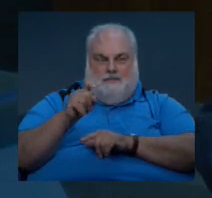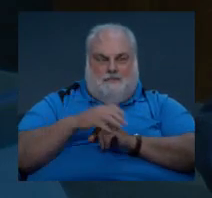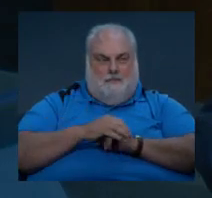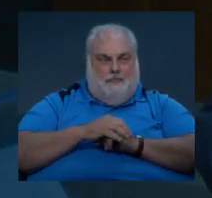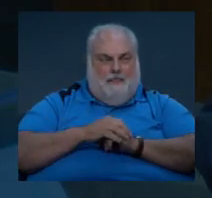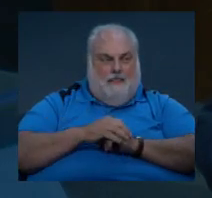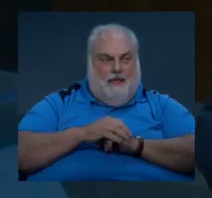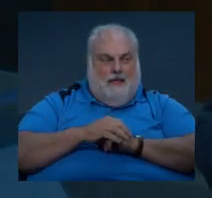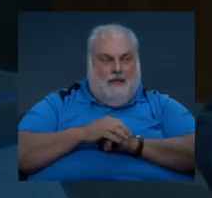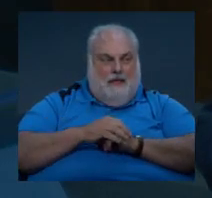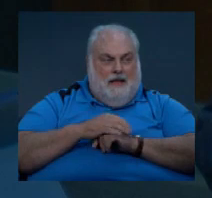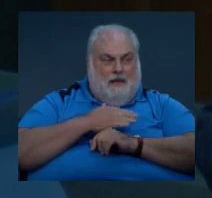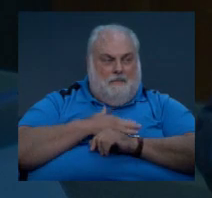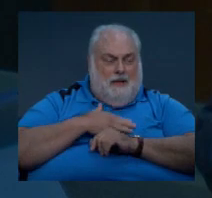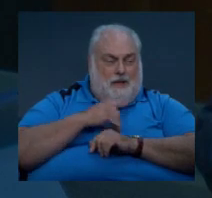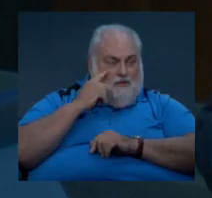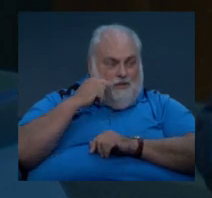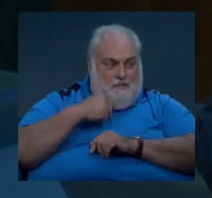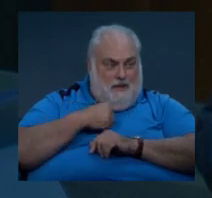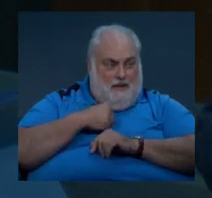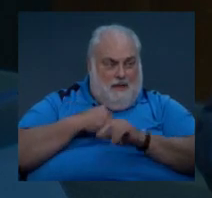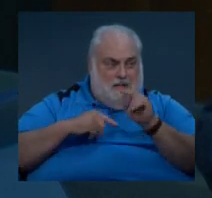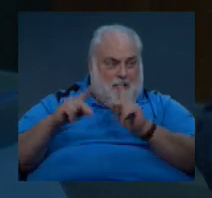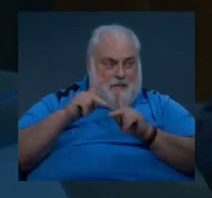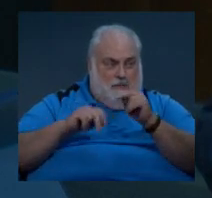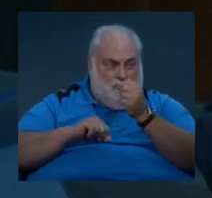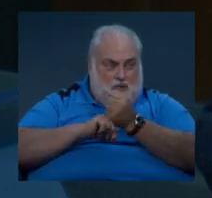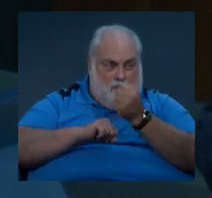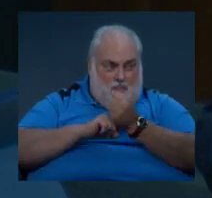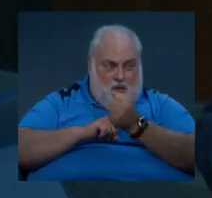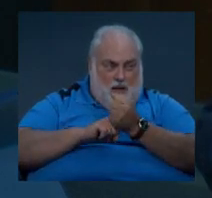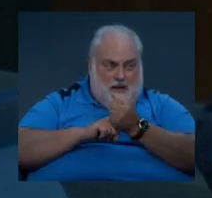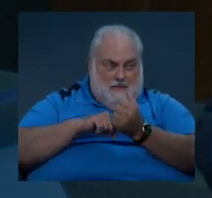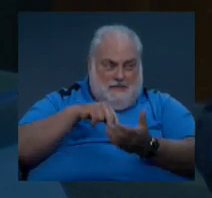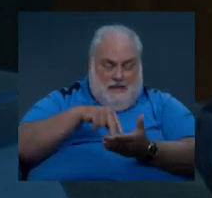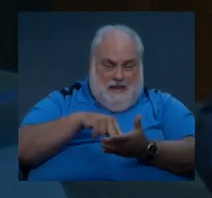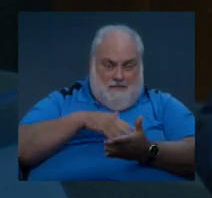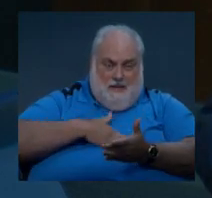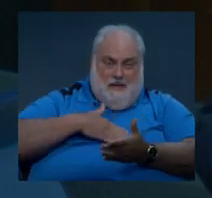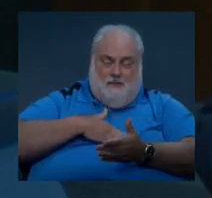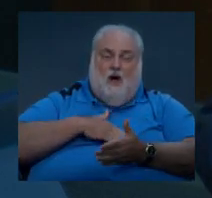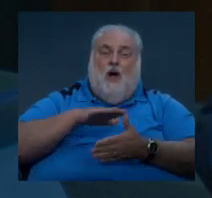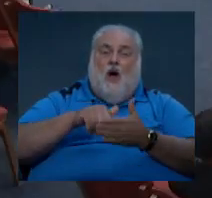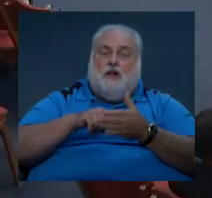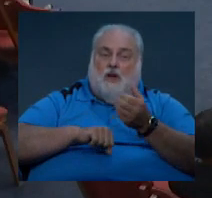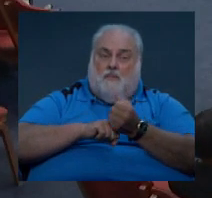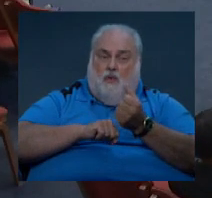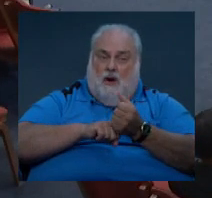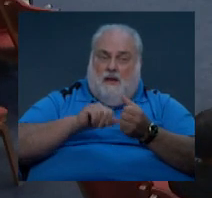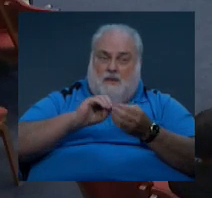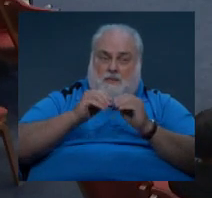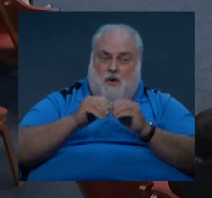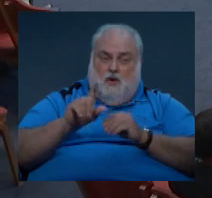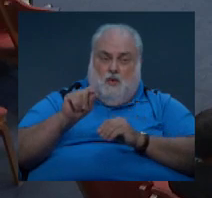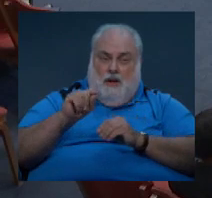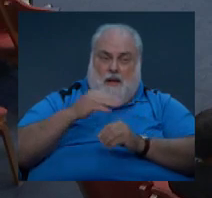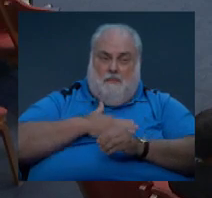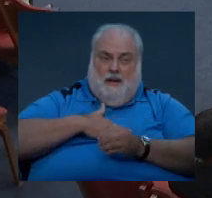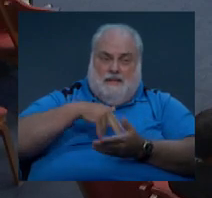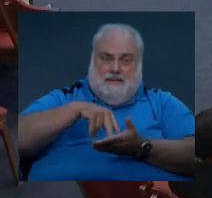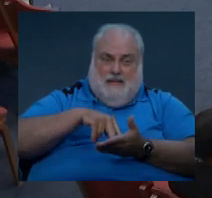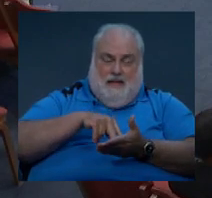Thank you. Would you have those persons who support what we're talking about stand? All those that are in favor of item number 20, please